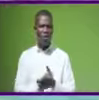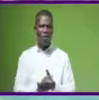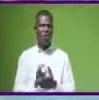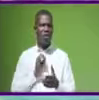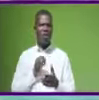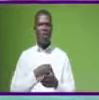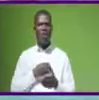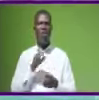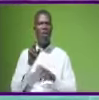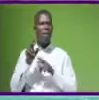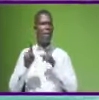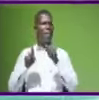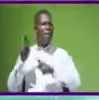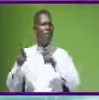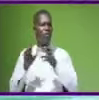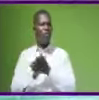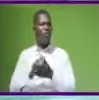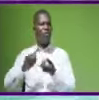nipper.